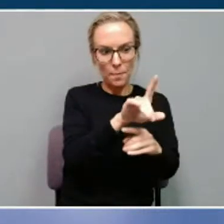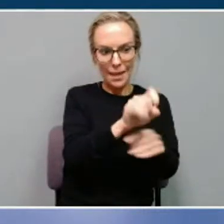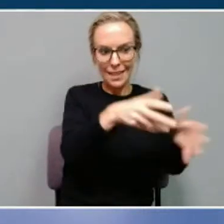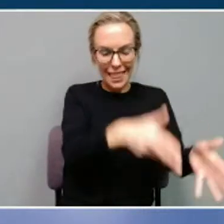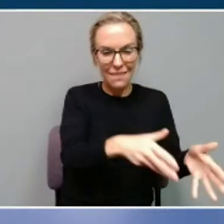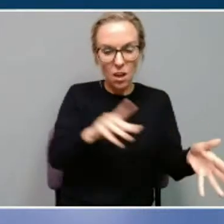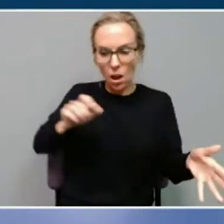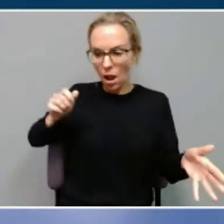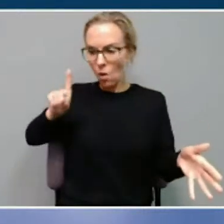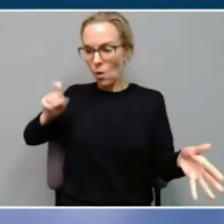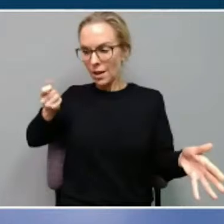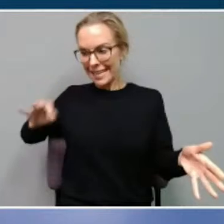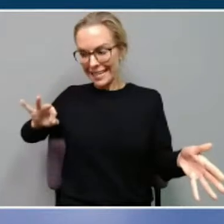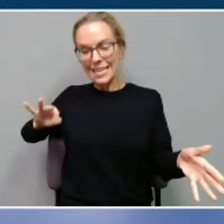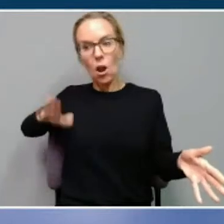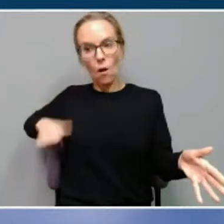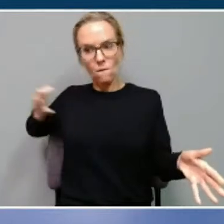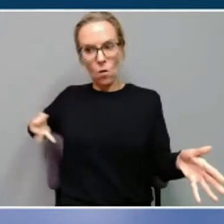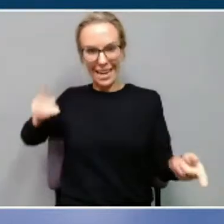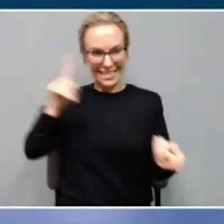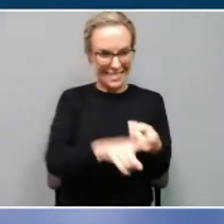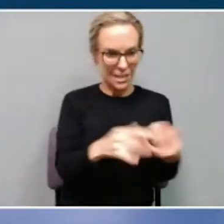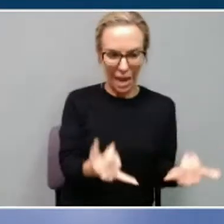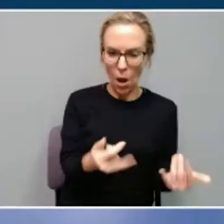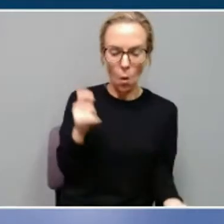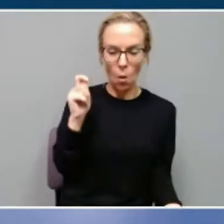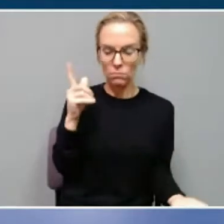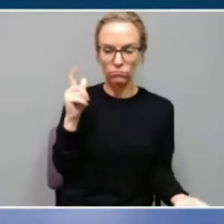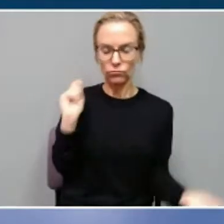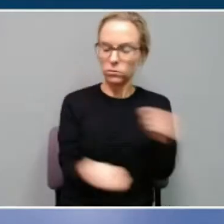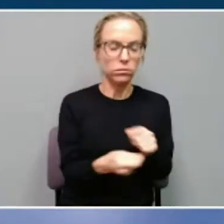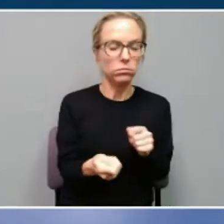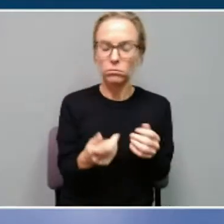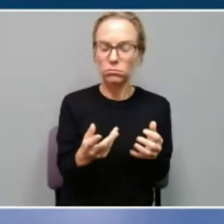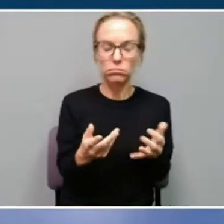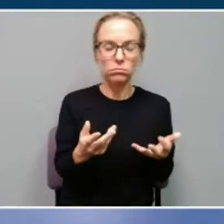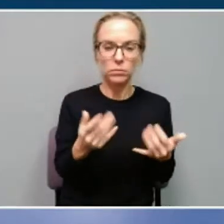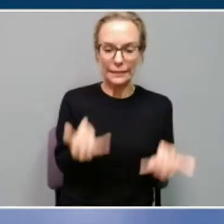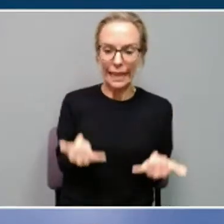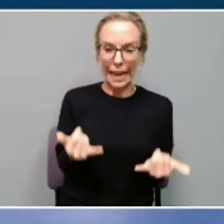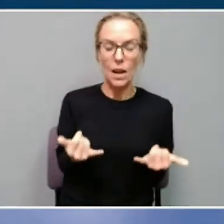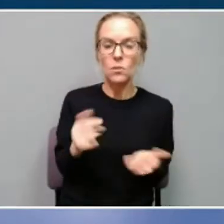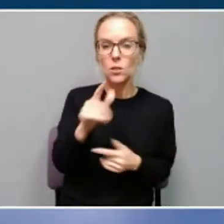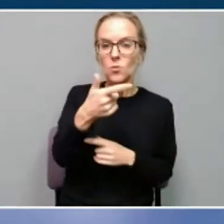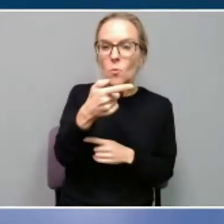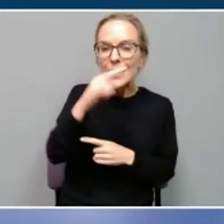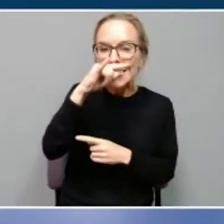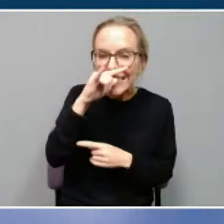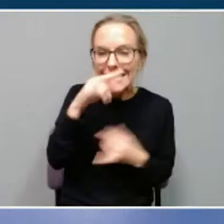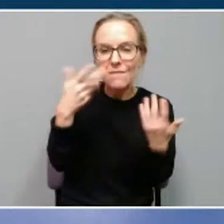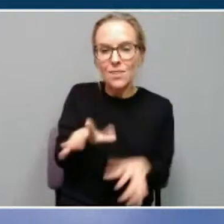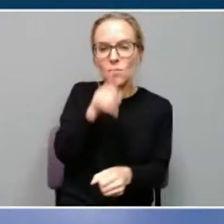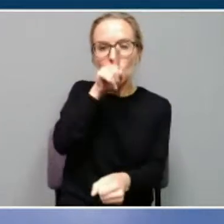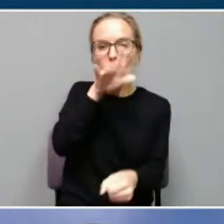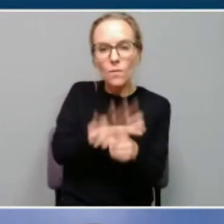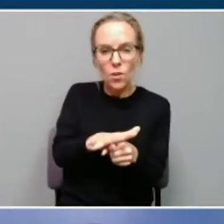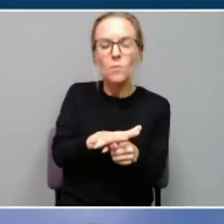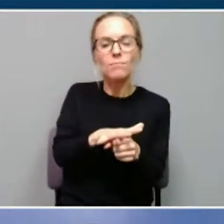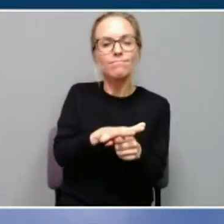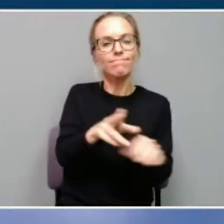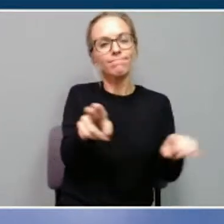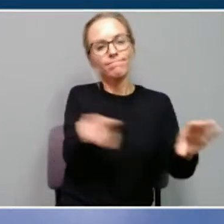you how fast that can change. As of today, we have 21 kids confirmed in the hospital. That was